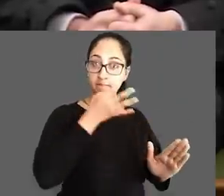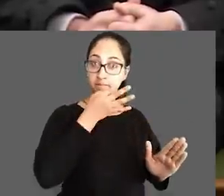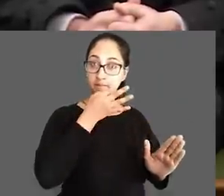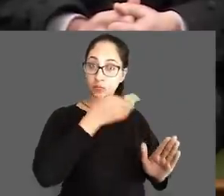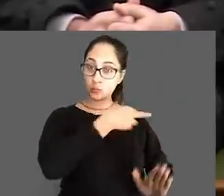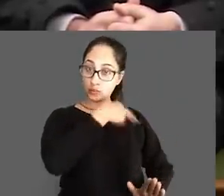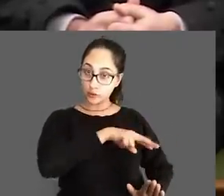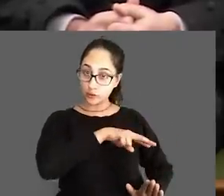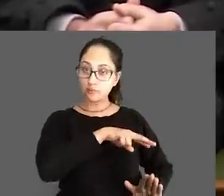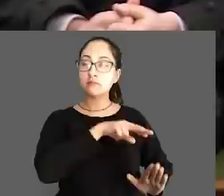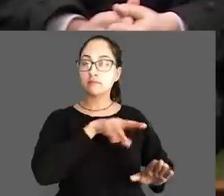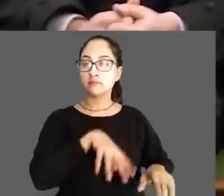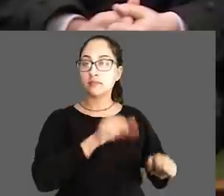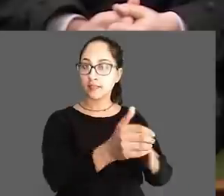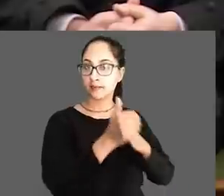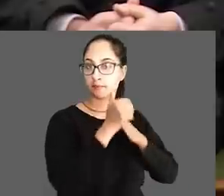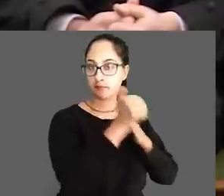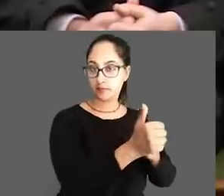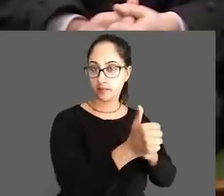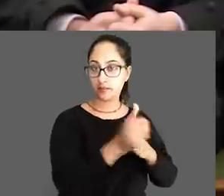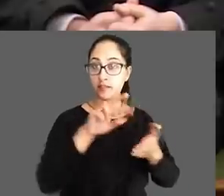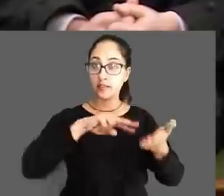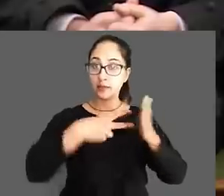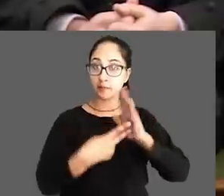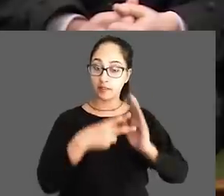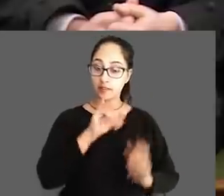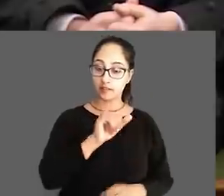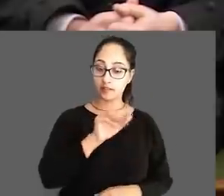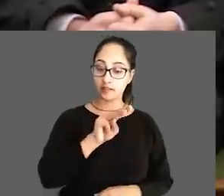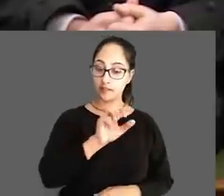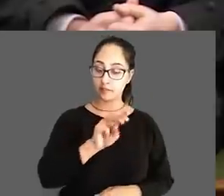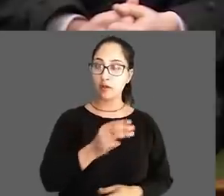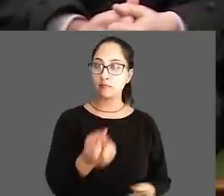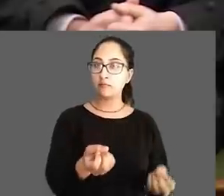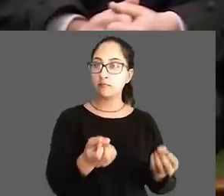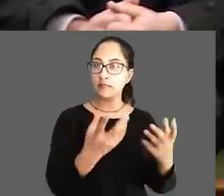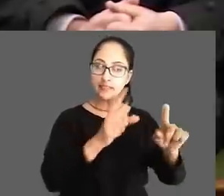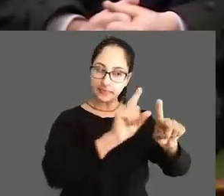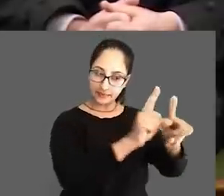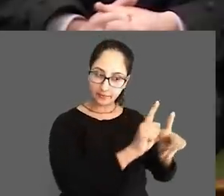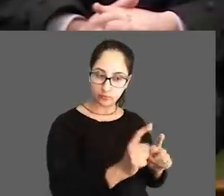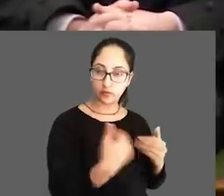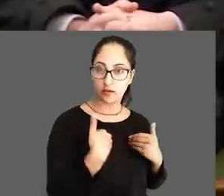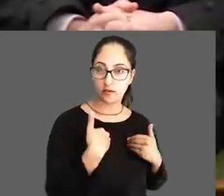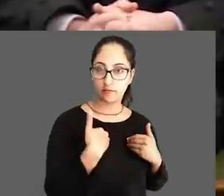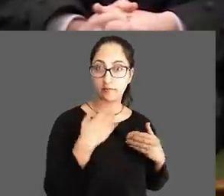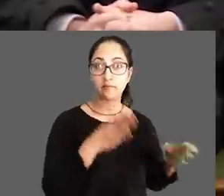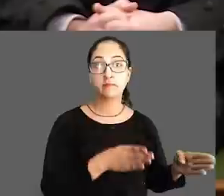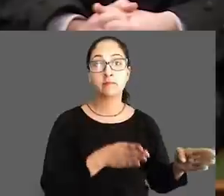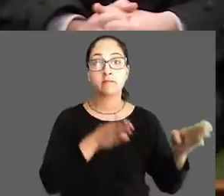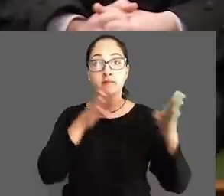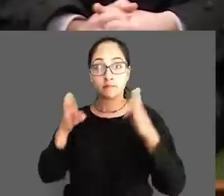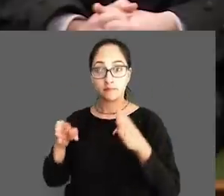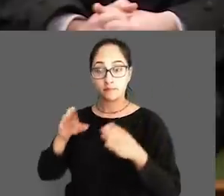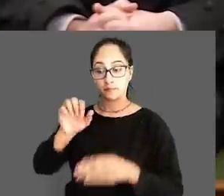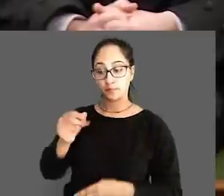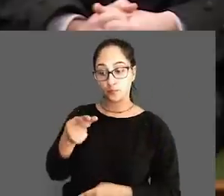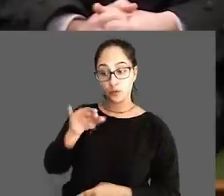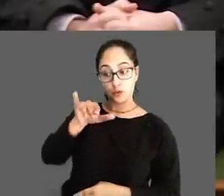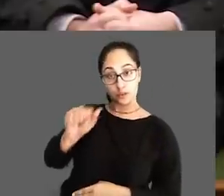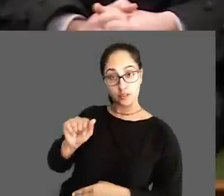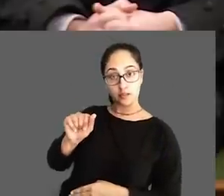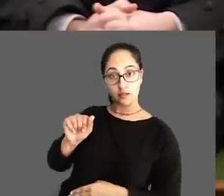time and in a given place. But others believed that the Prophet had designated his cousin and